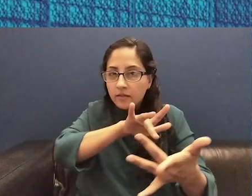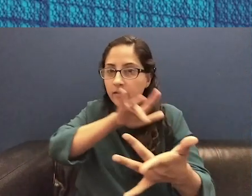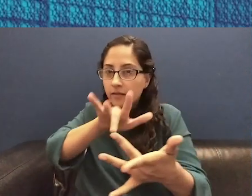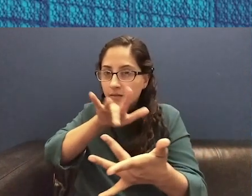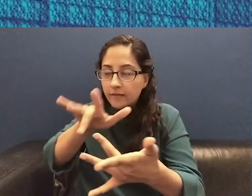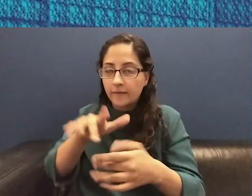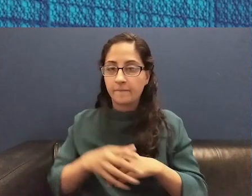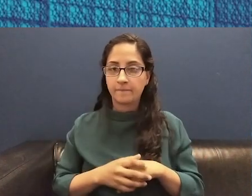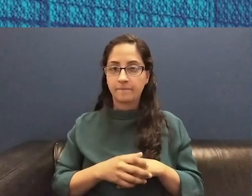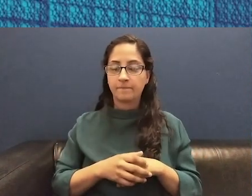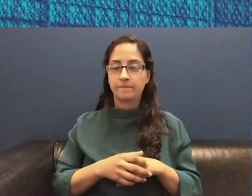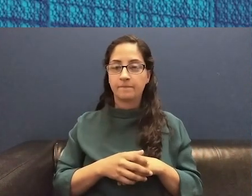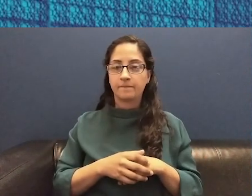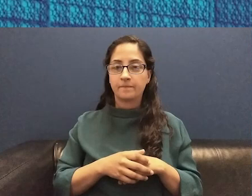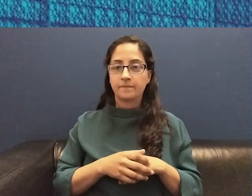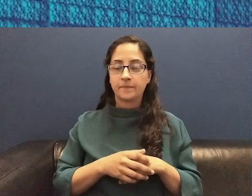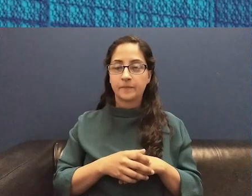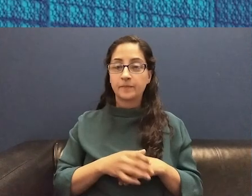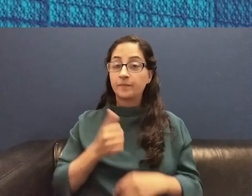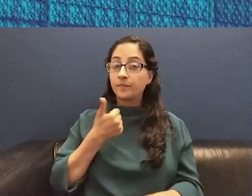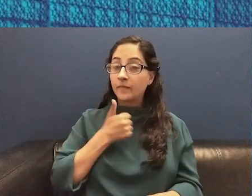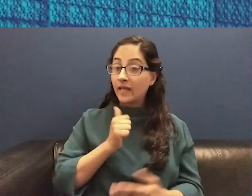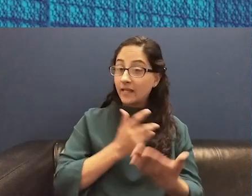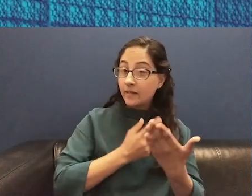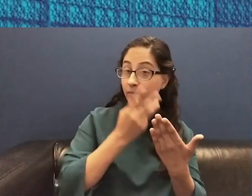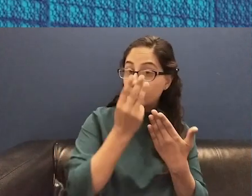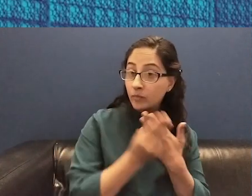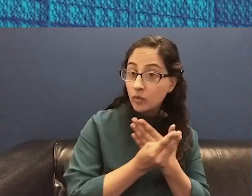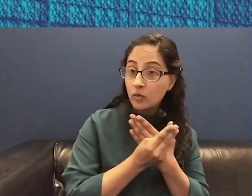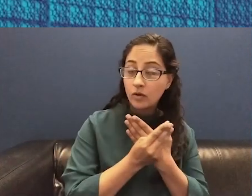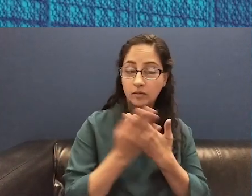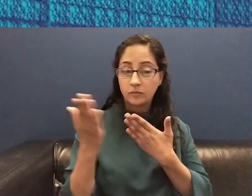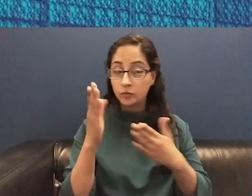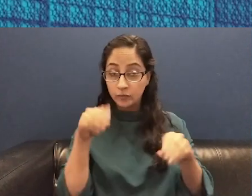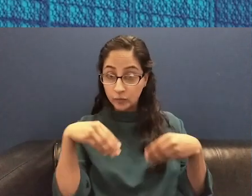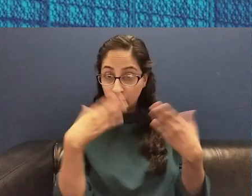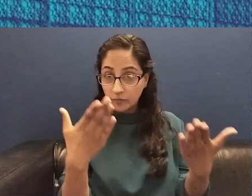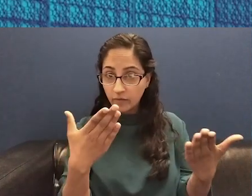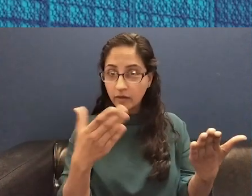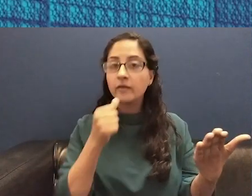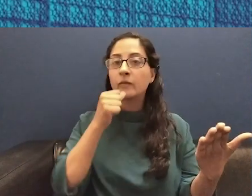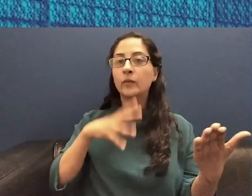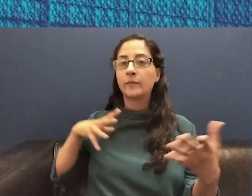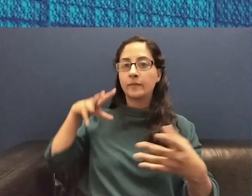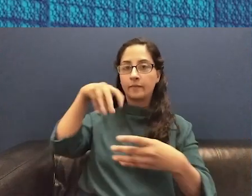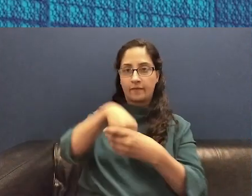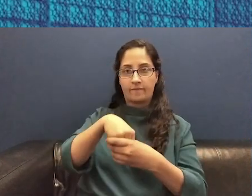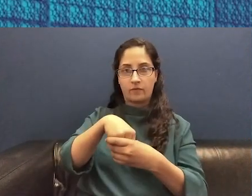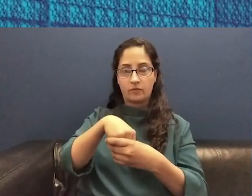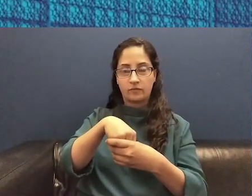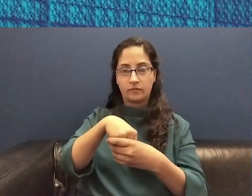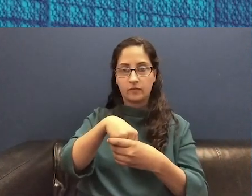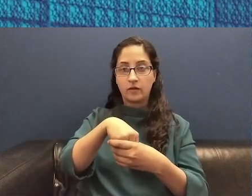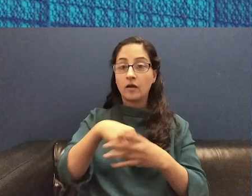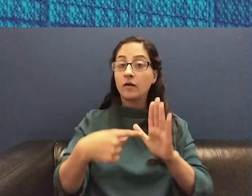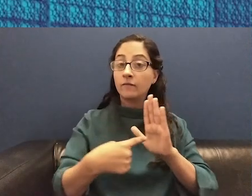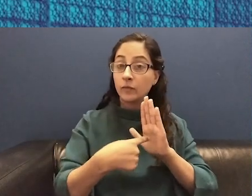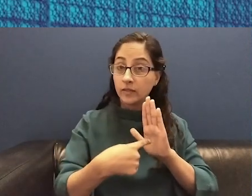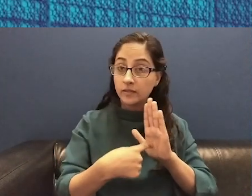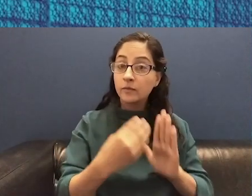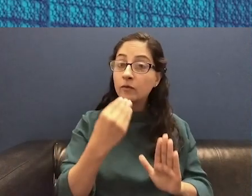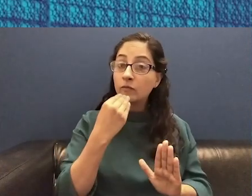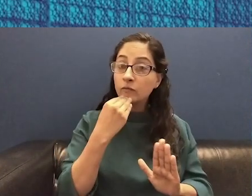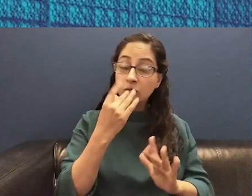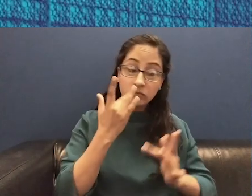addressing the food security issues, the current humanitarian challenges, or anything that we have done